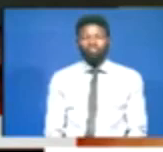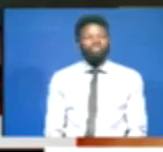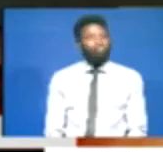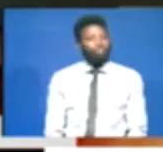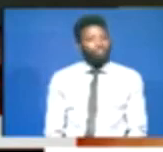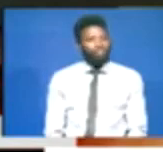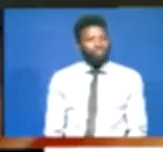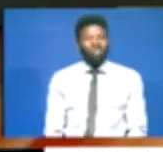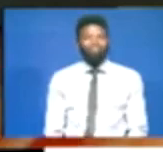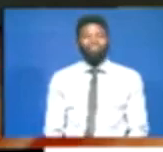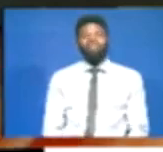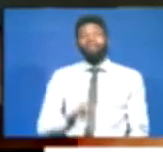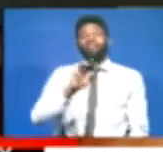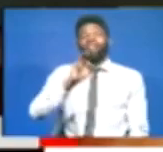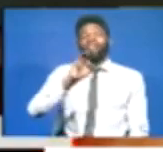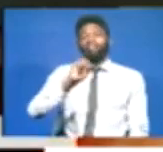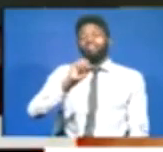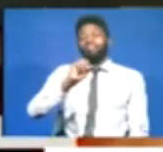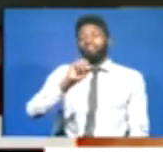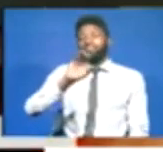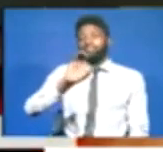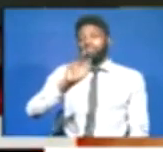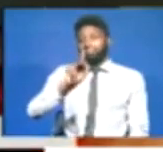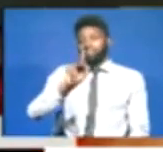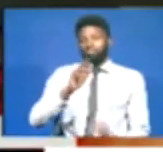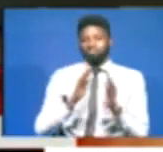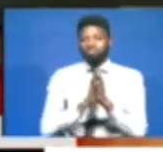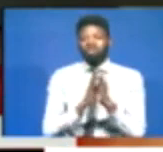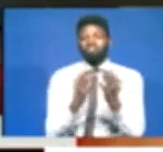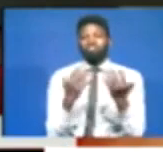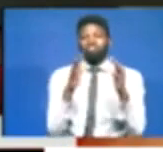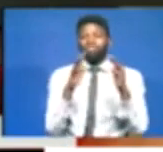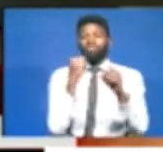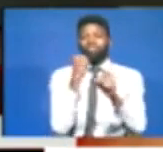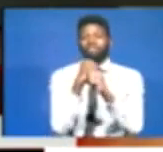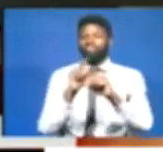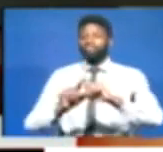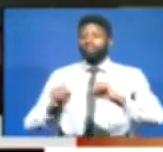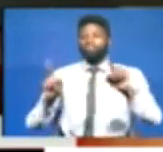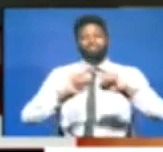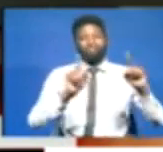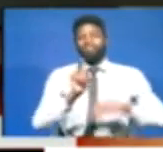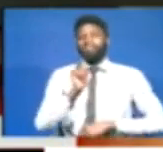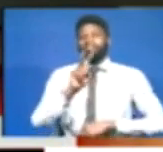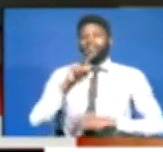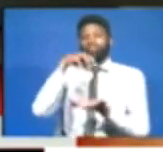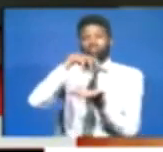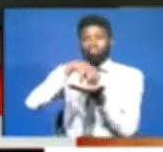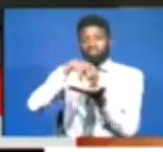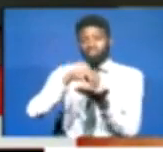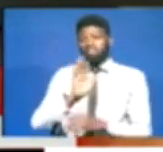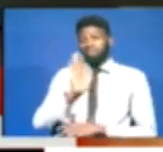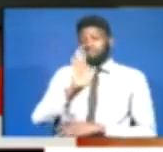Elsewhere, the Media Council of Kenya has applauded efforts undertaken by different media houses to promote viability in the